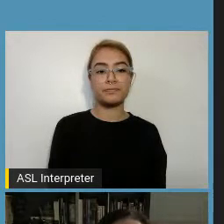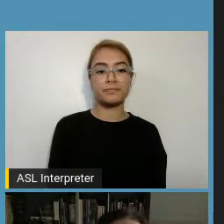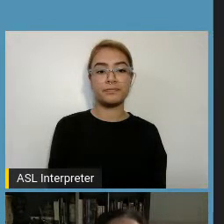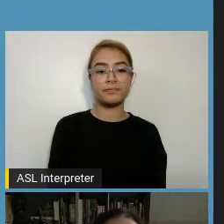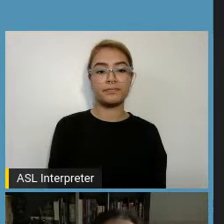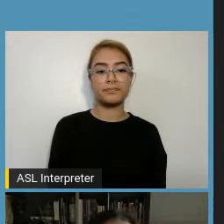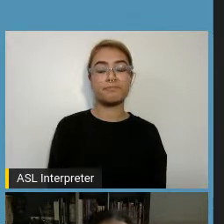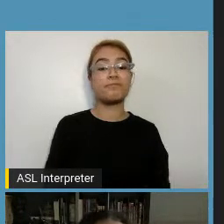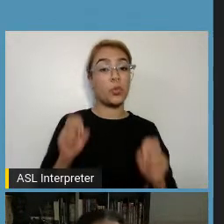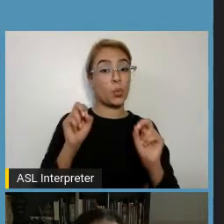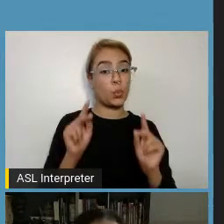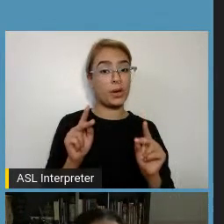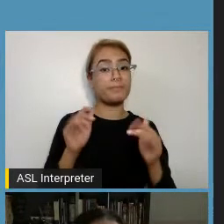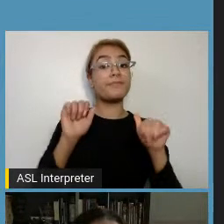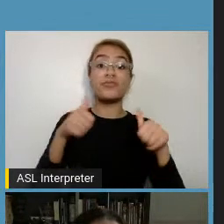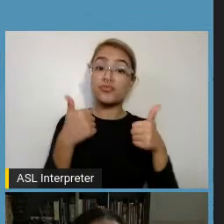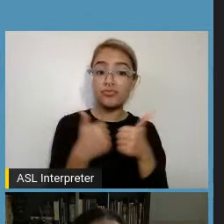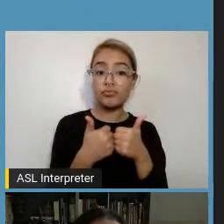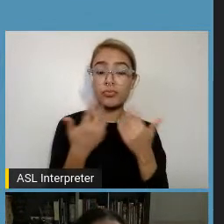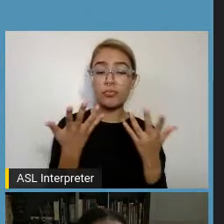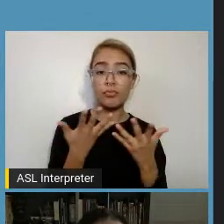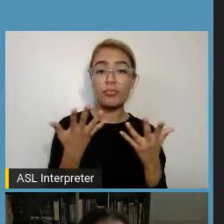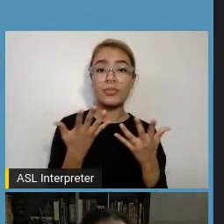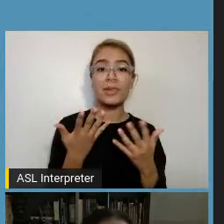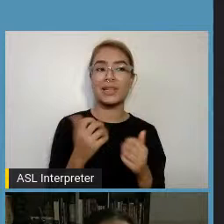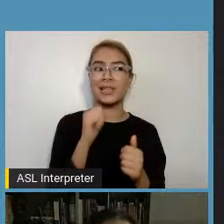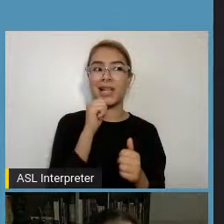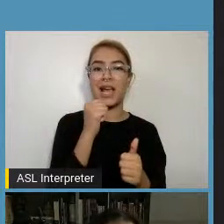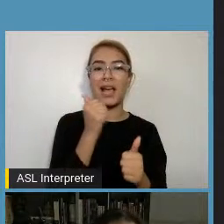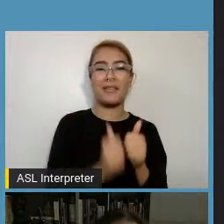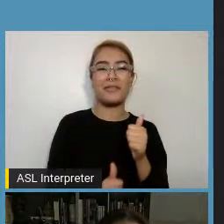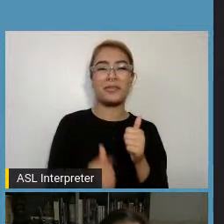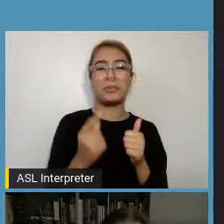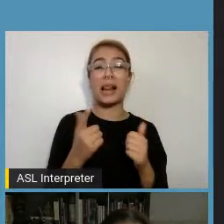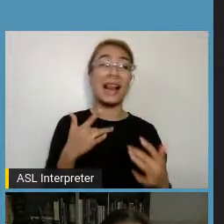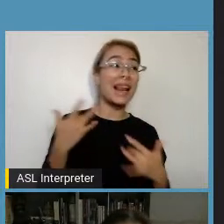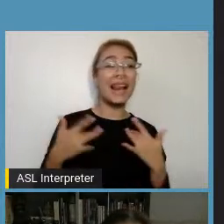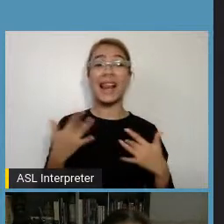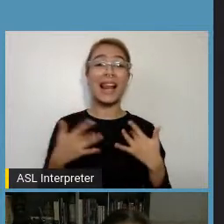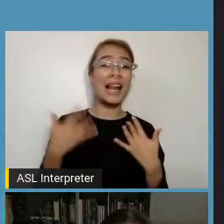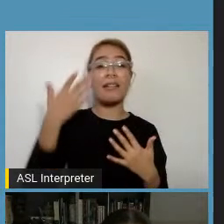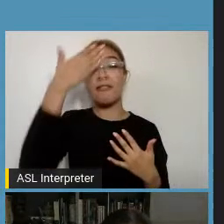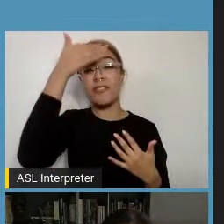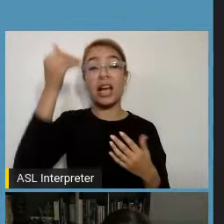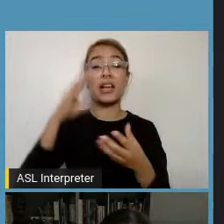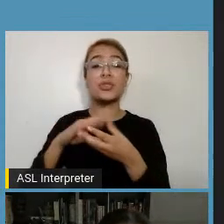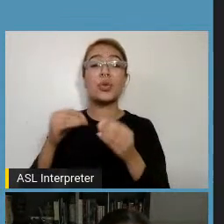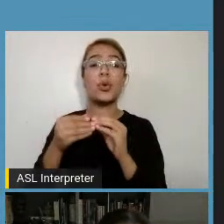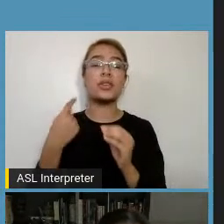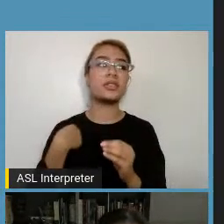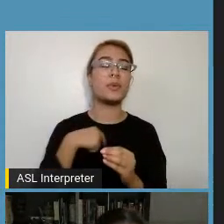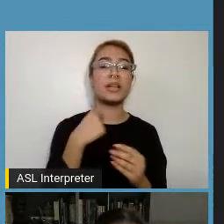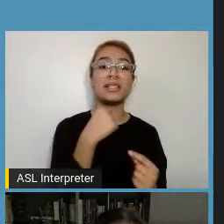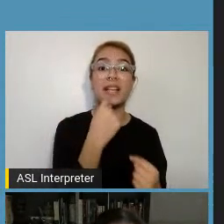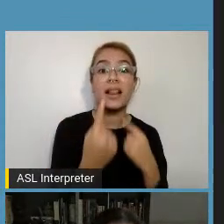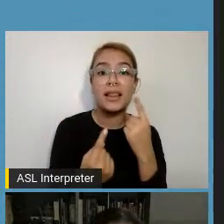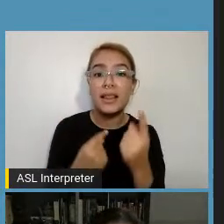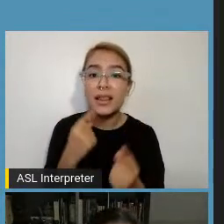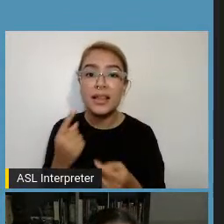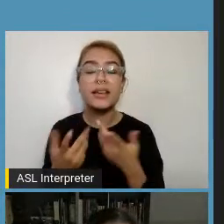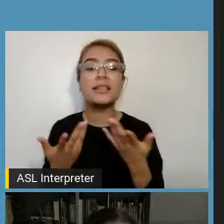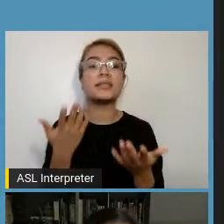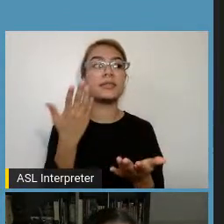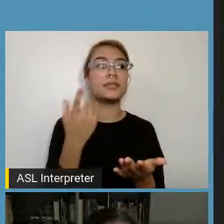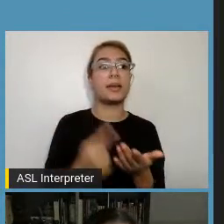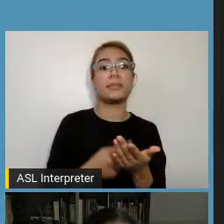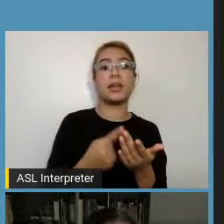Okay, the challenges. Everybody's not really excited about all the forgotten stories that we're telling sometimes.